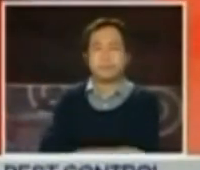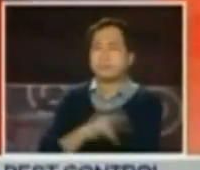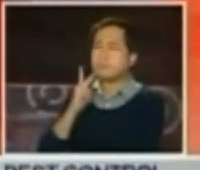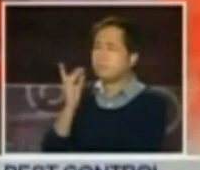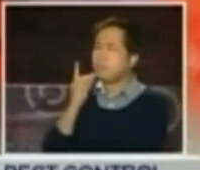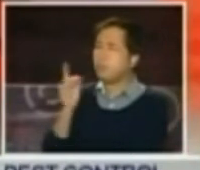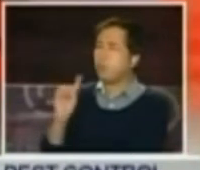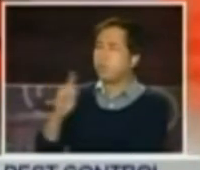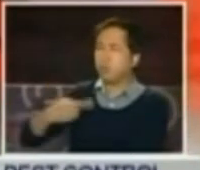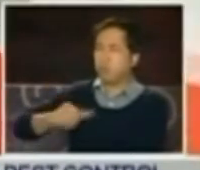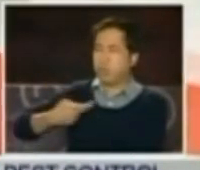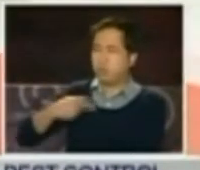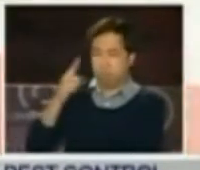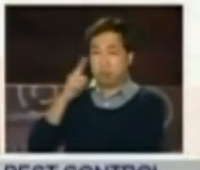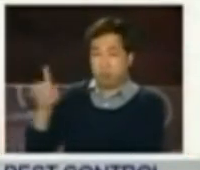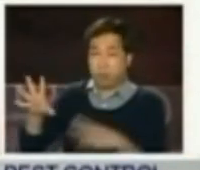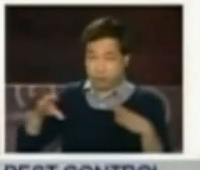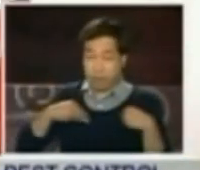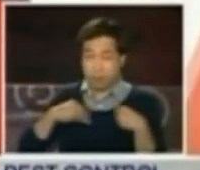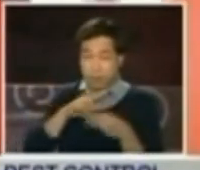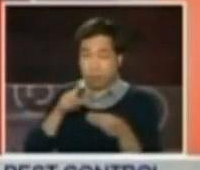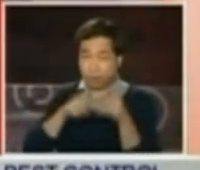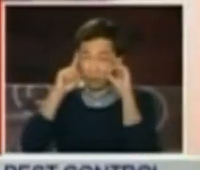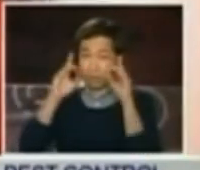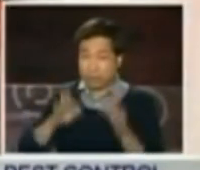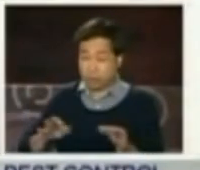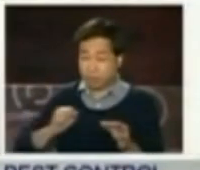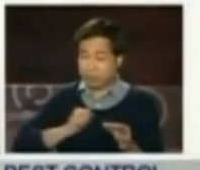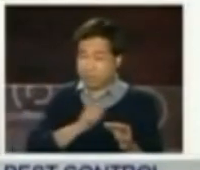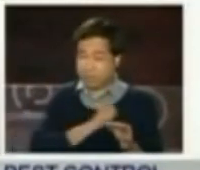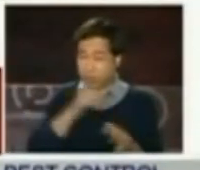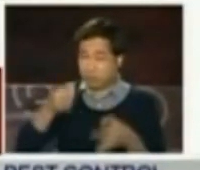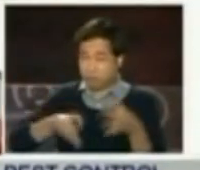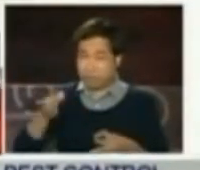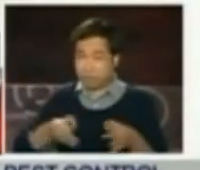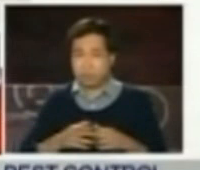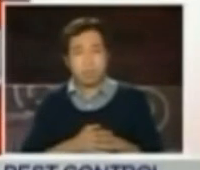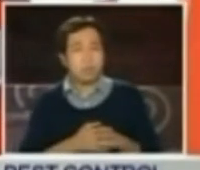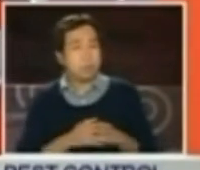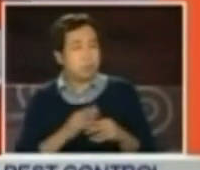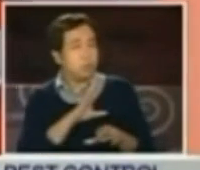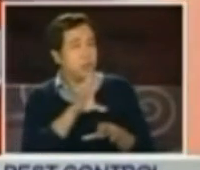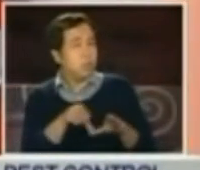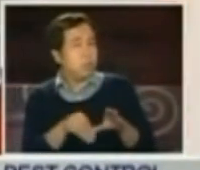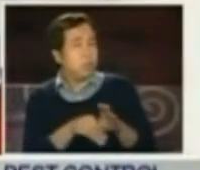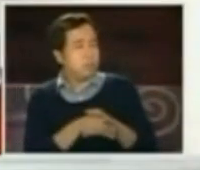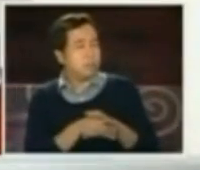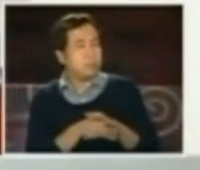your reaction? Were you convinced with how the senator judges rendered their verdict? Well, as part of the